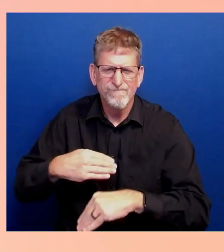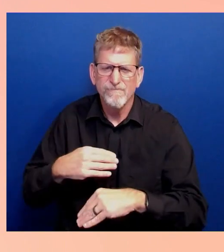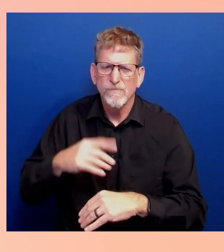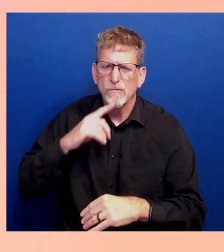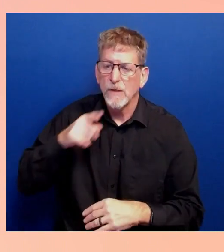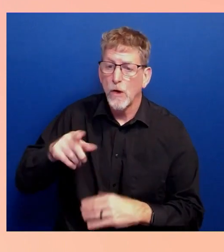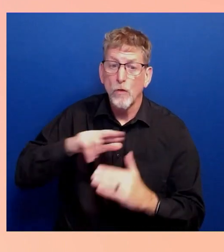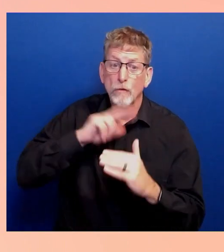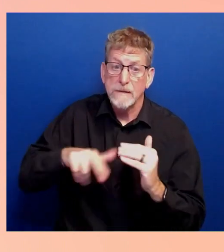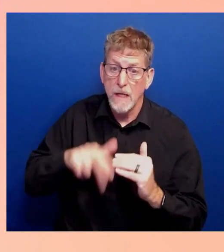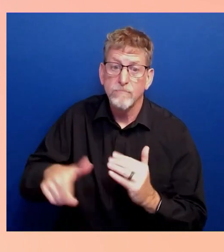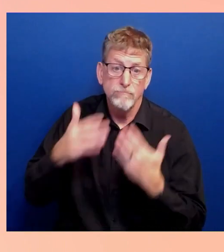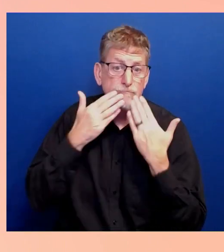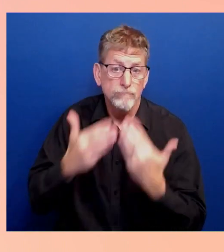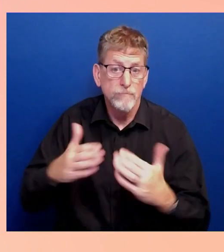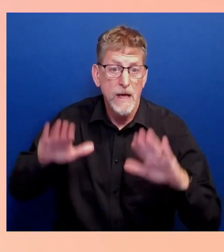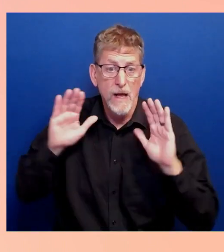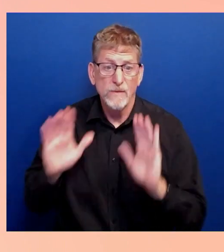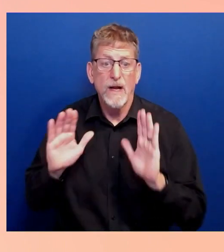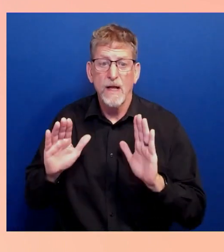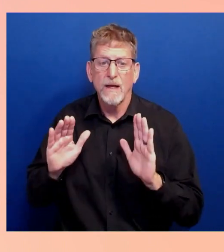this accessibility